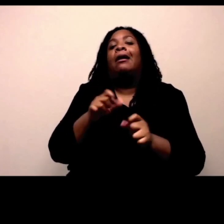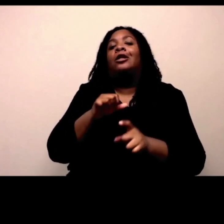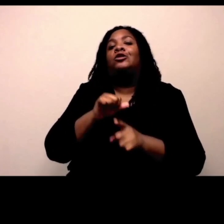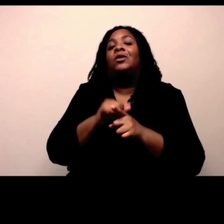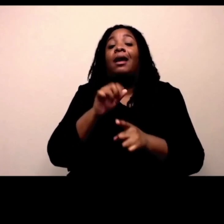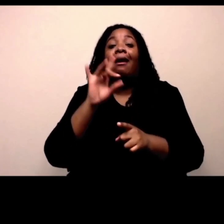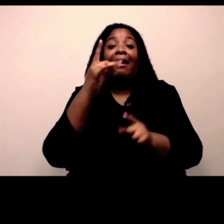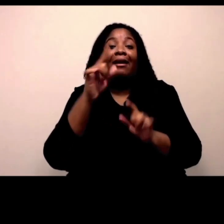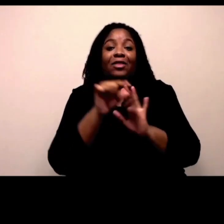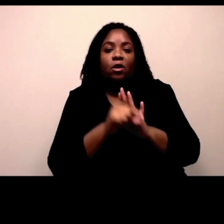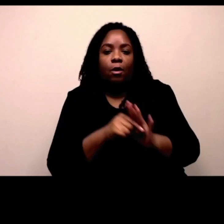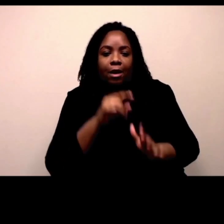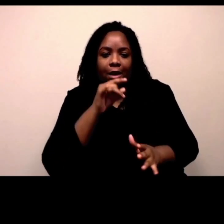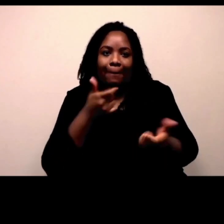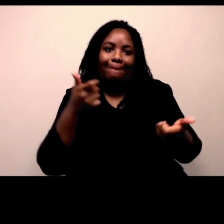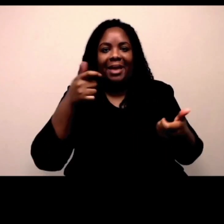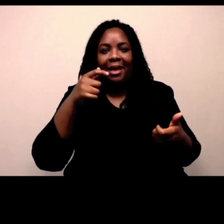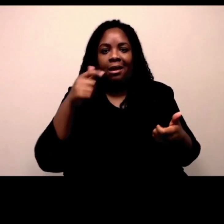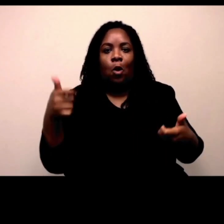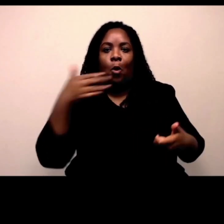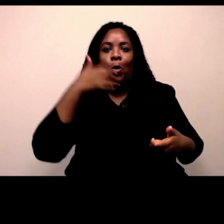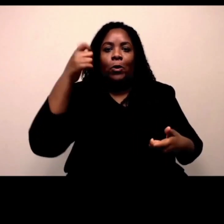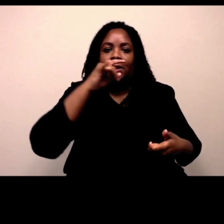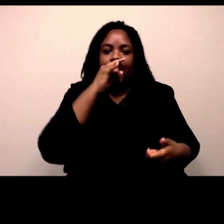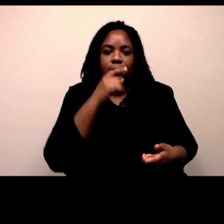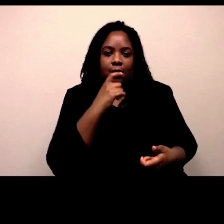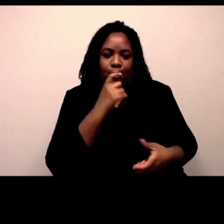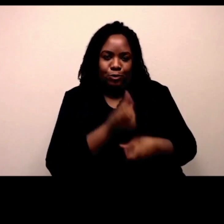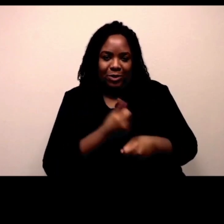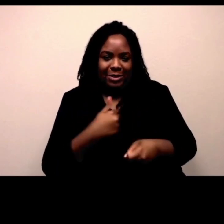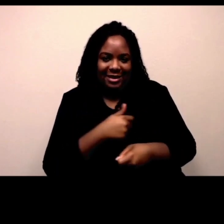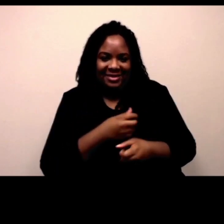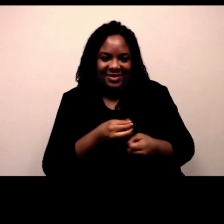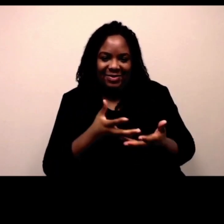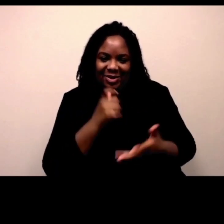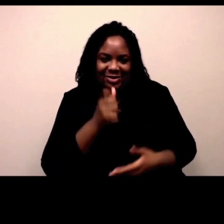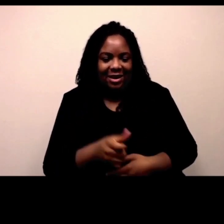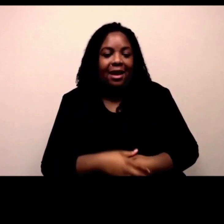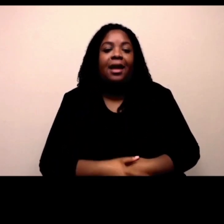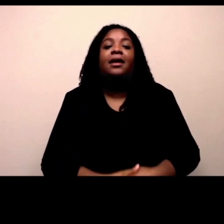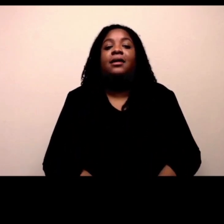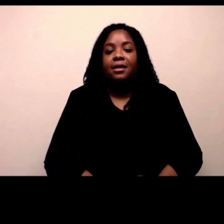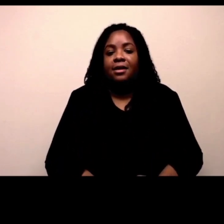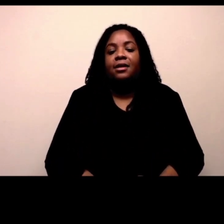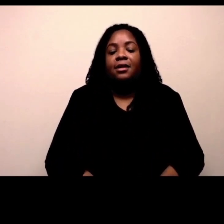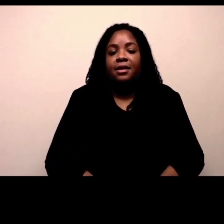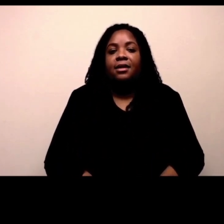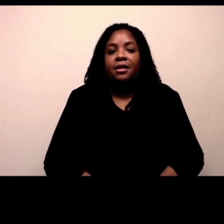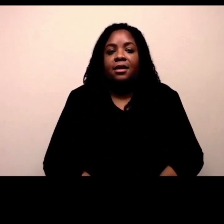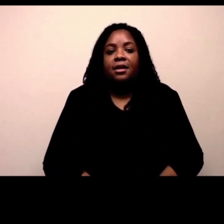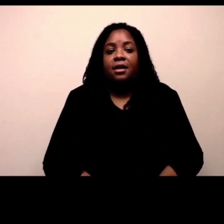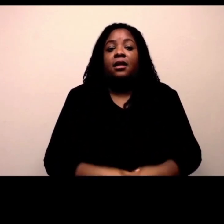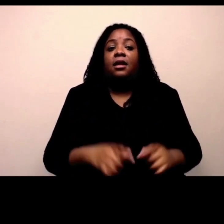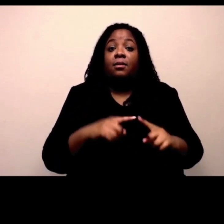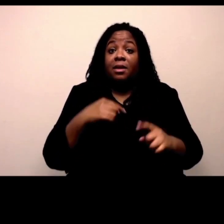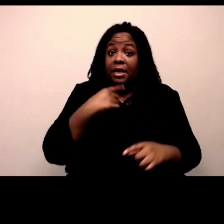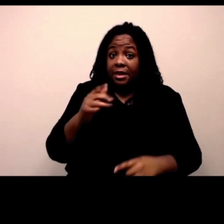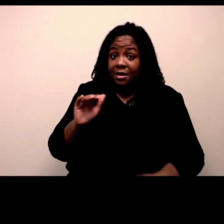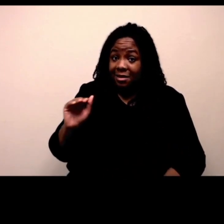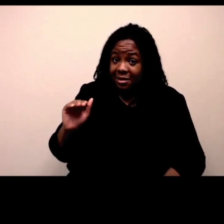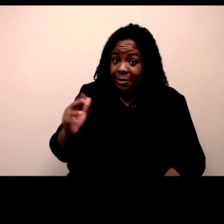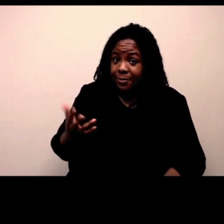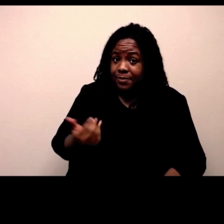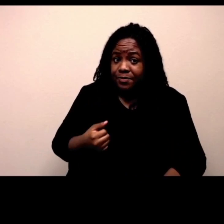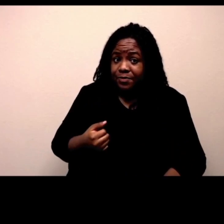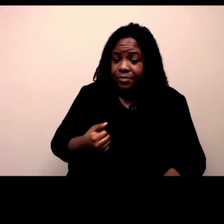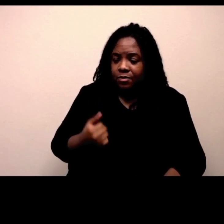big kids and they don't trust you quite as much. But I always say to them, like, what